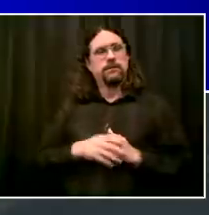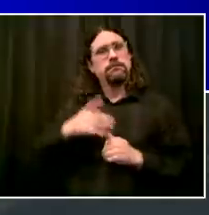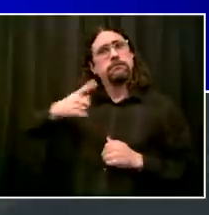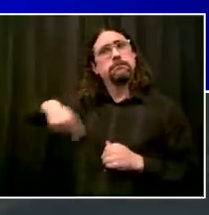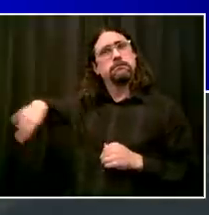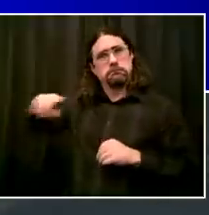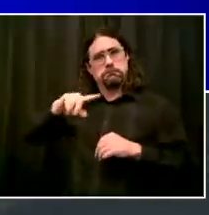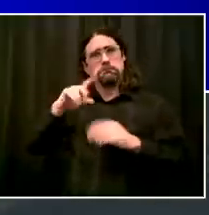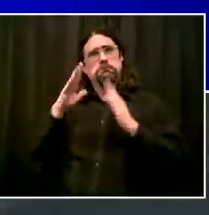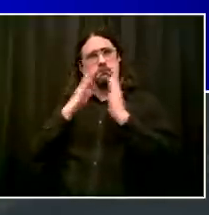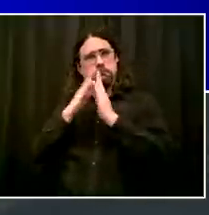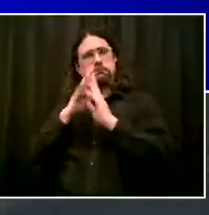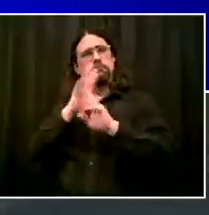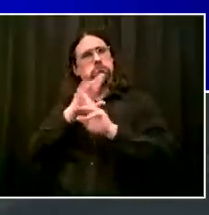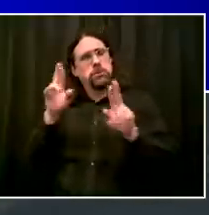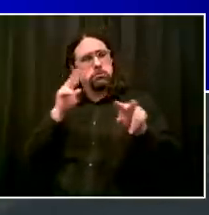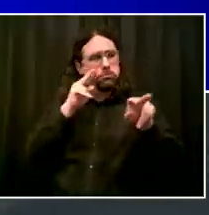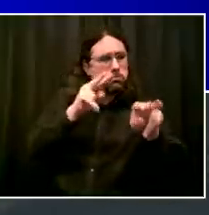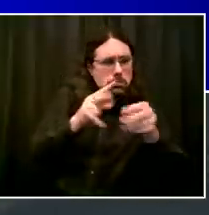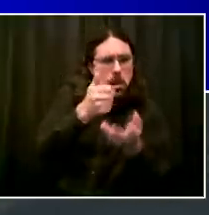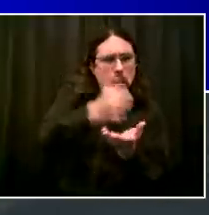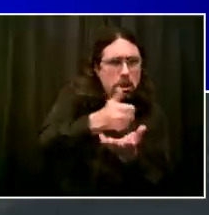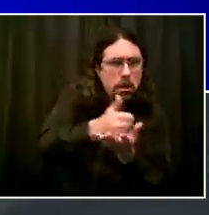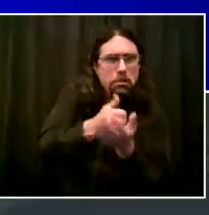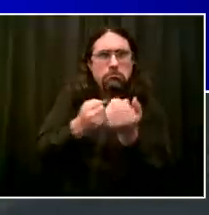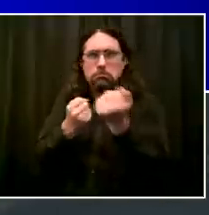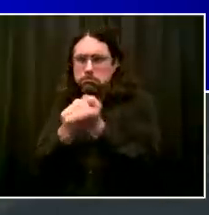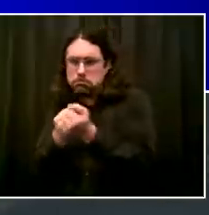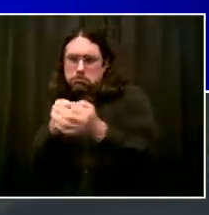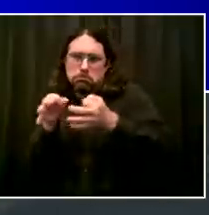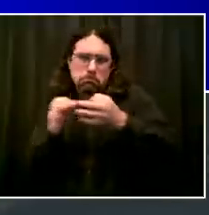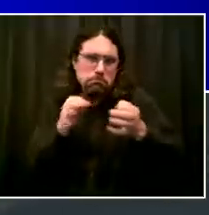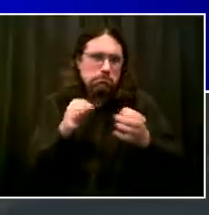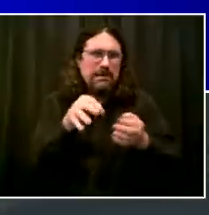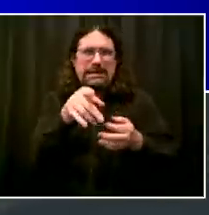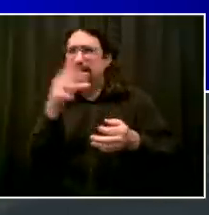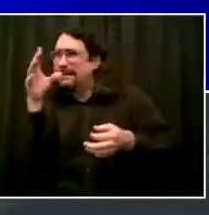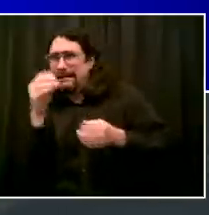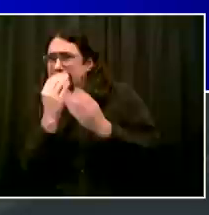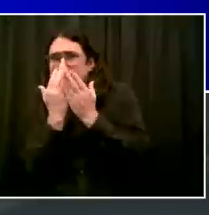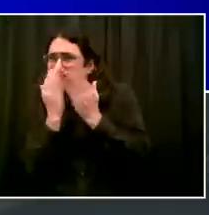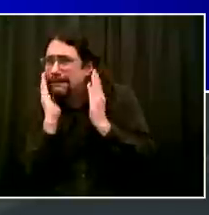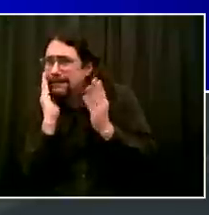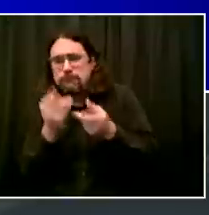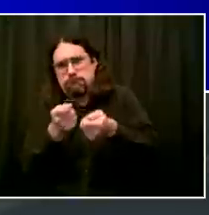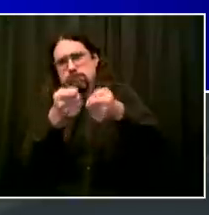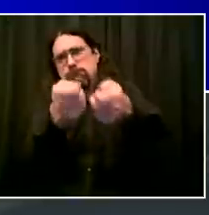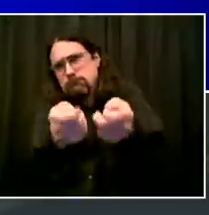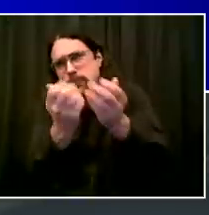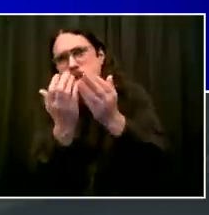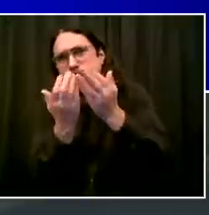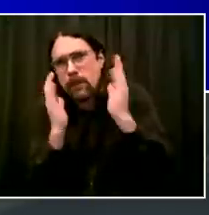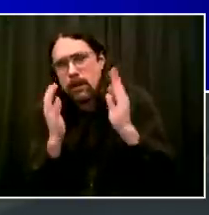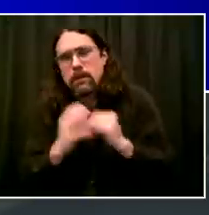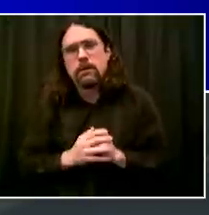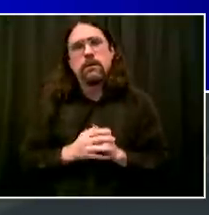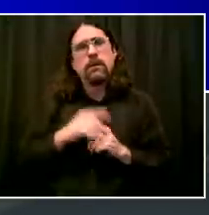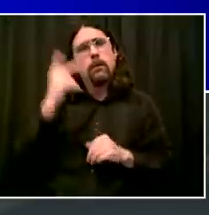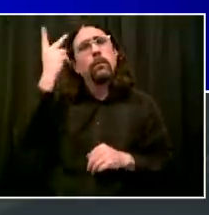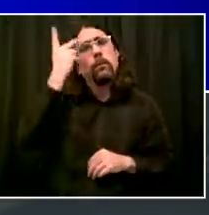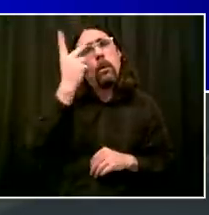Parks Department out there in force to get the word out. They've been doing an amazing job, as we talked about earlier in the